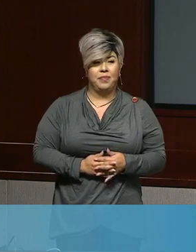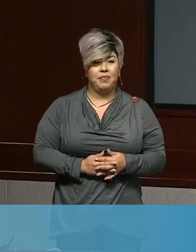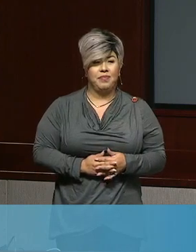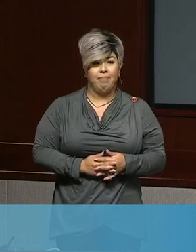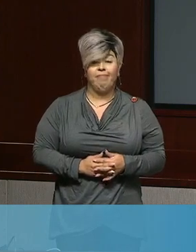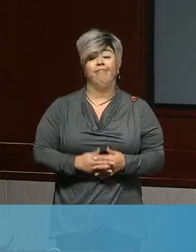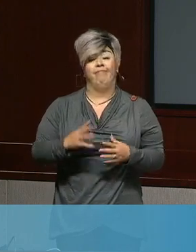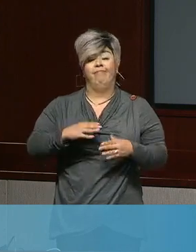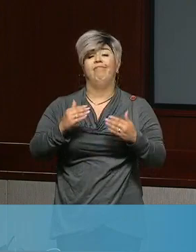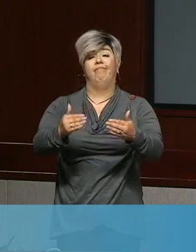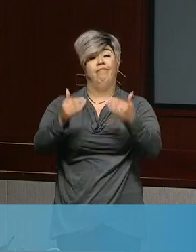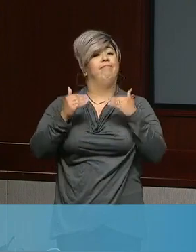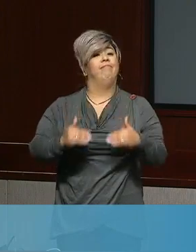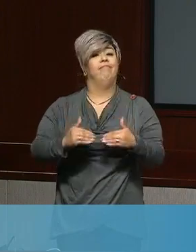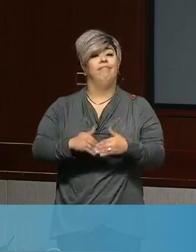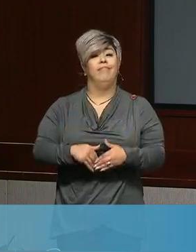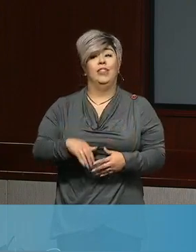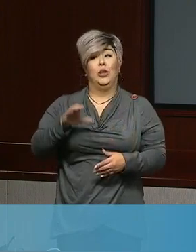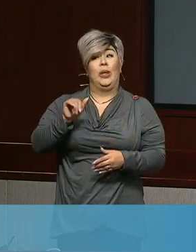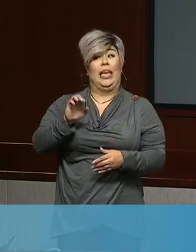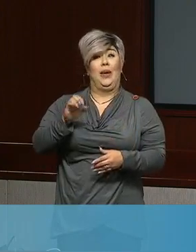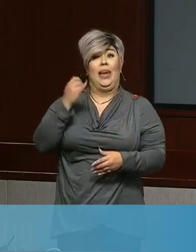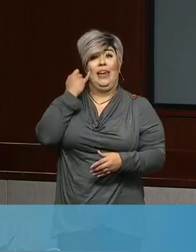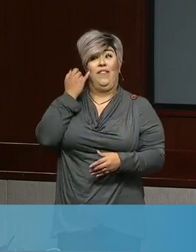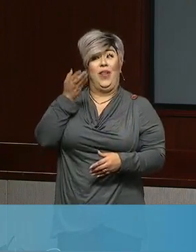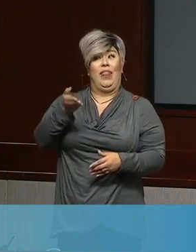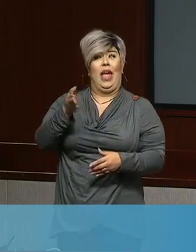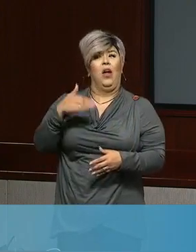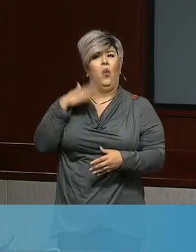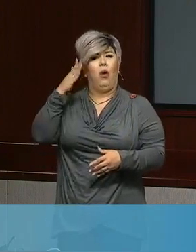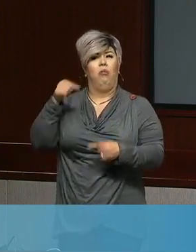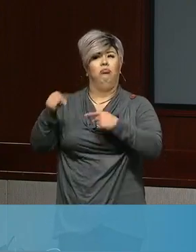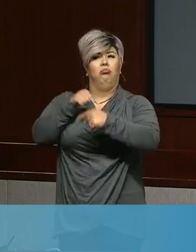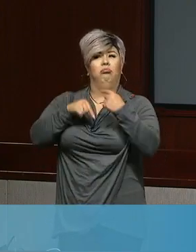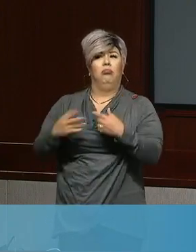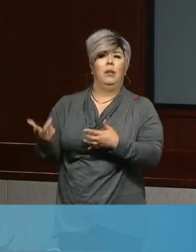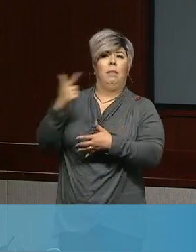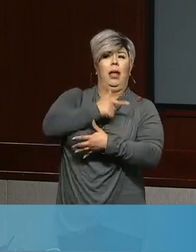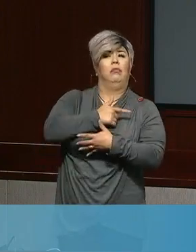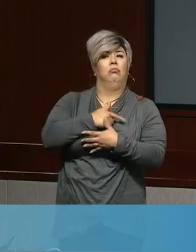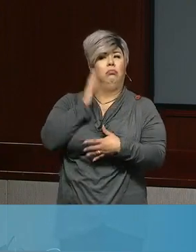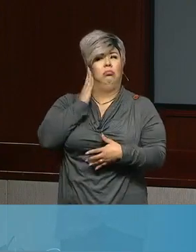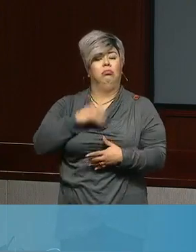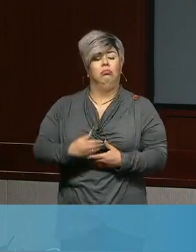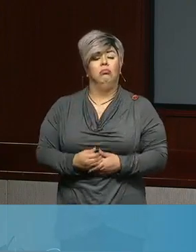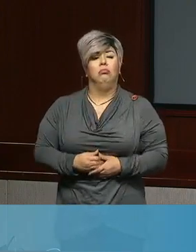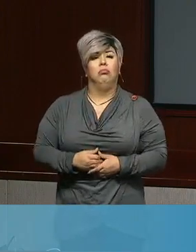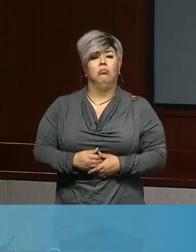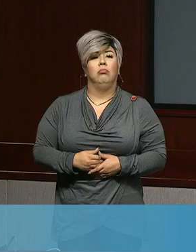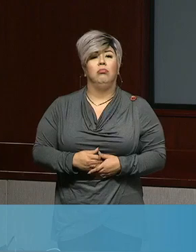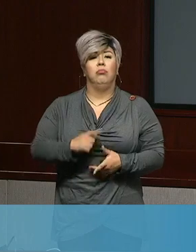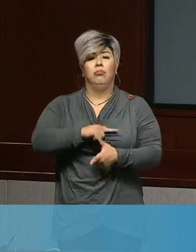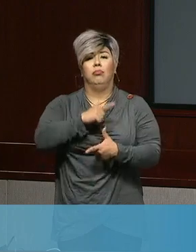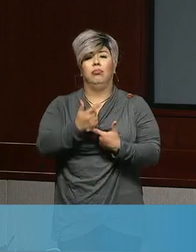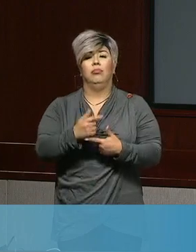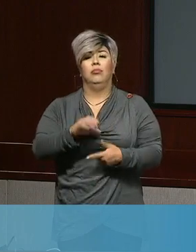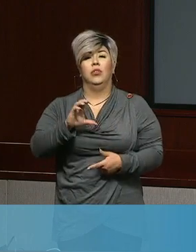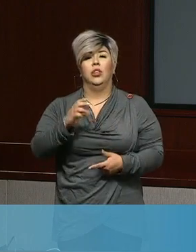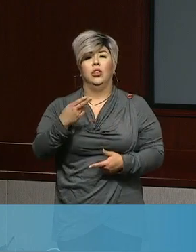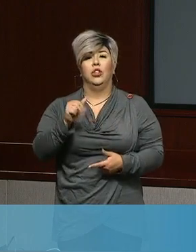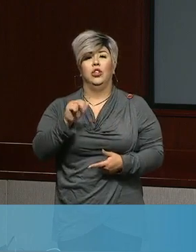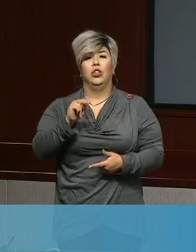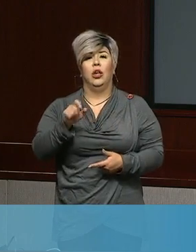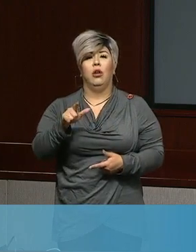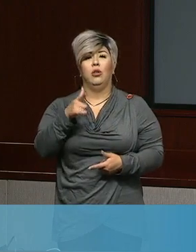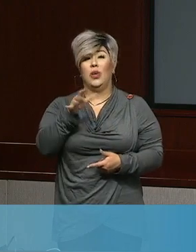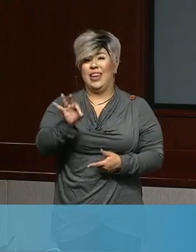Okay, we're going to go to the next outlet. Carrie, if you're there, we'll come back to you toward the end. Channel 29, I believe we have Tim on the